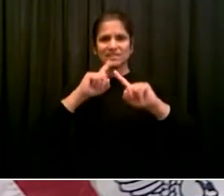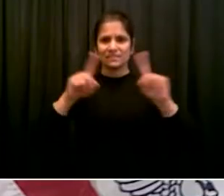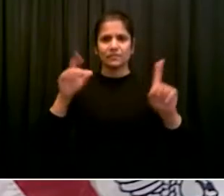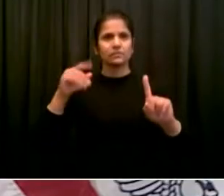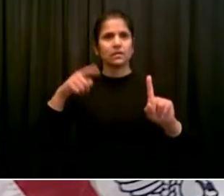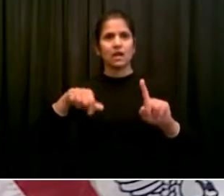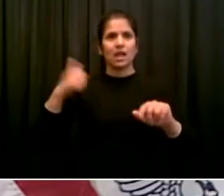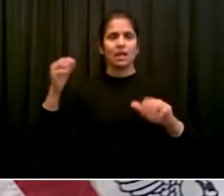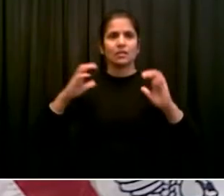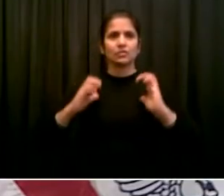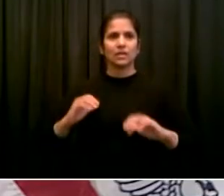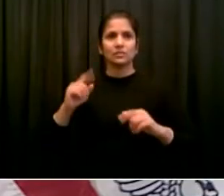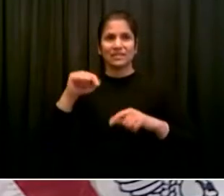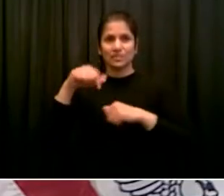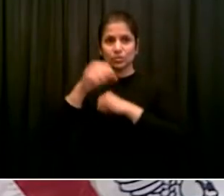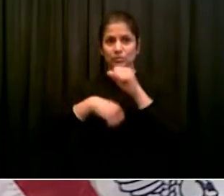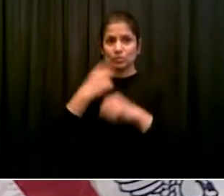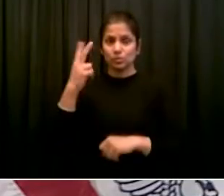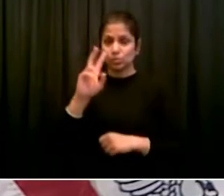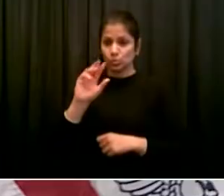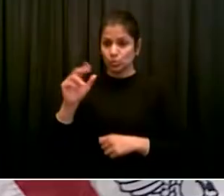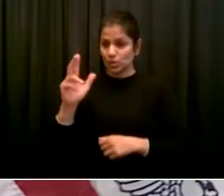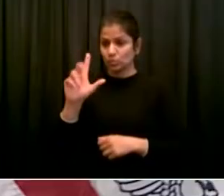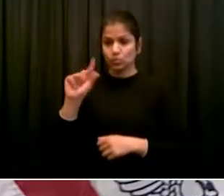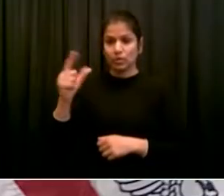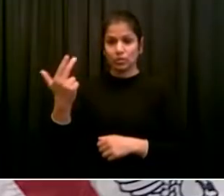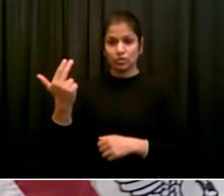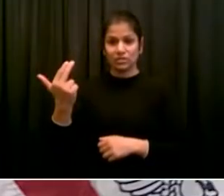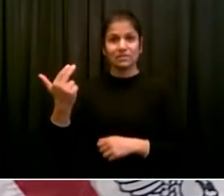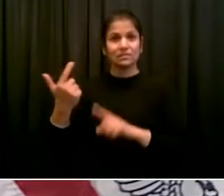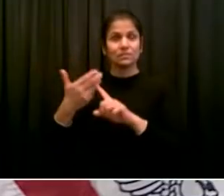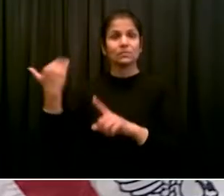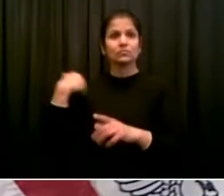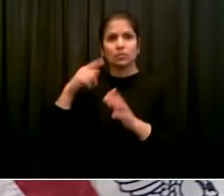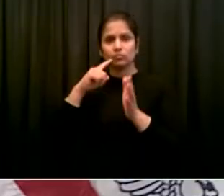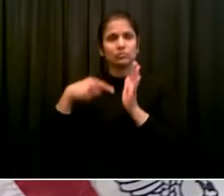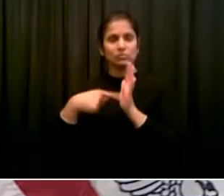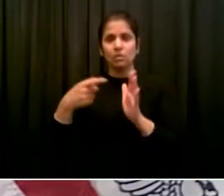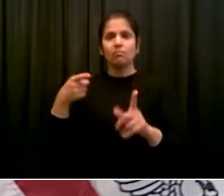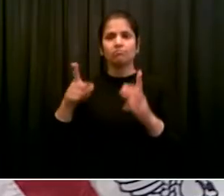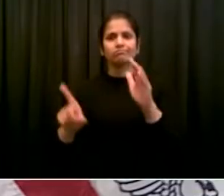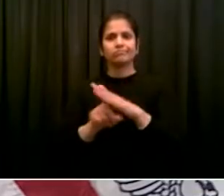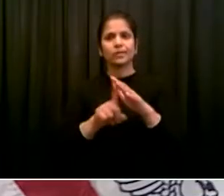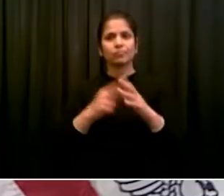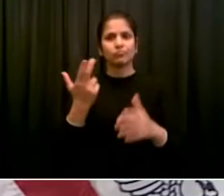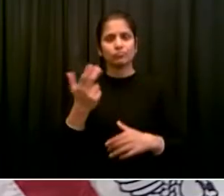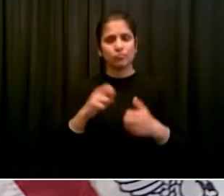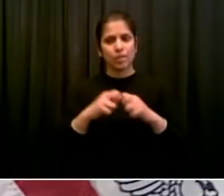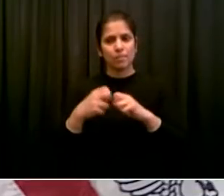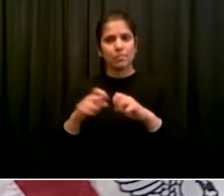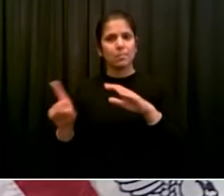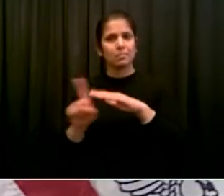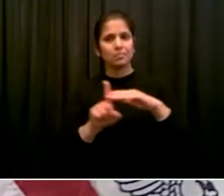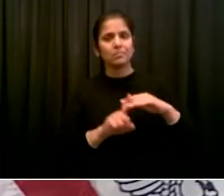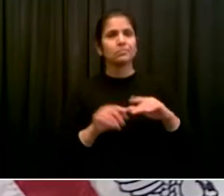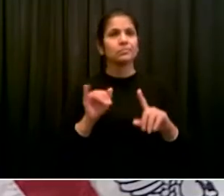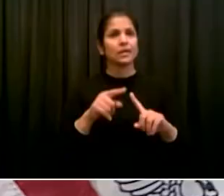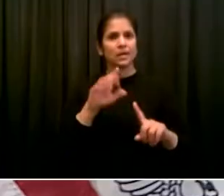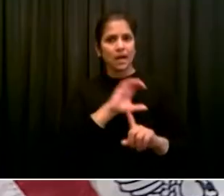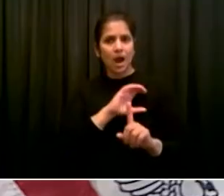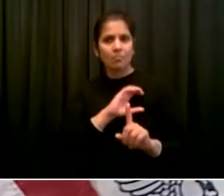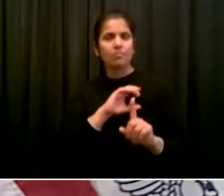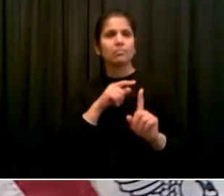2013 is that you recognized these problems in the police department in 2013.